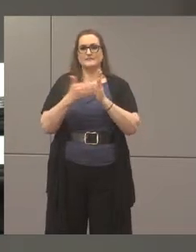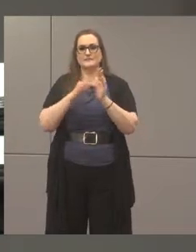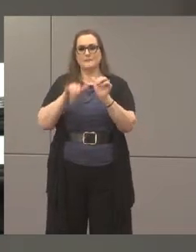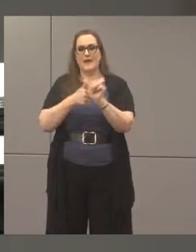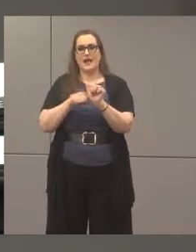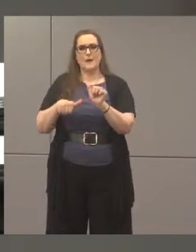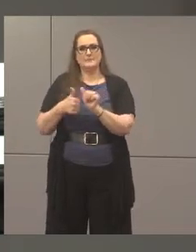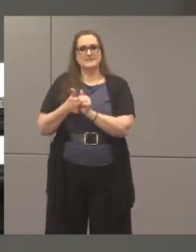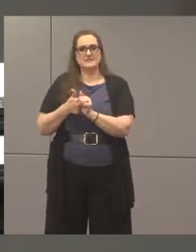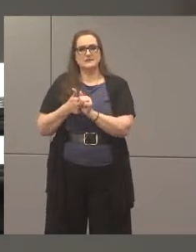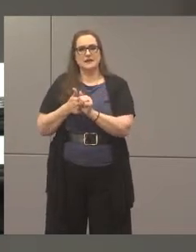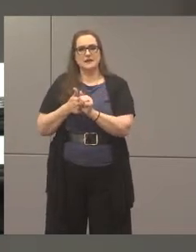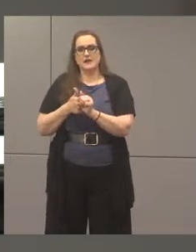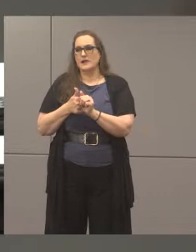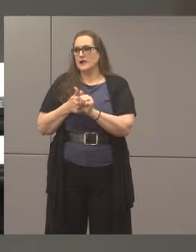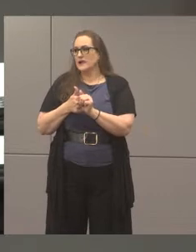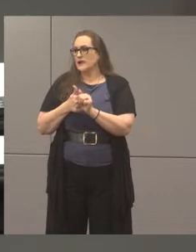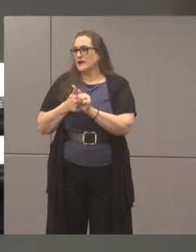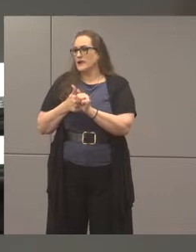backups.